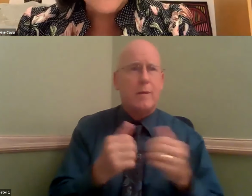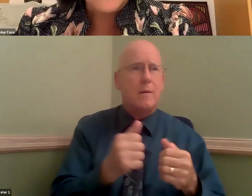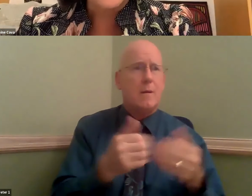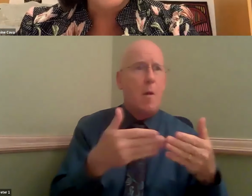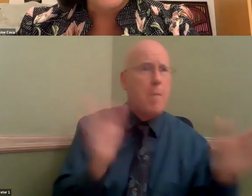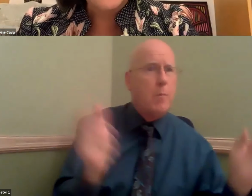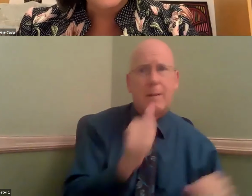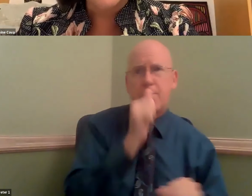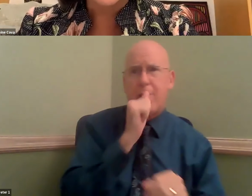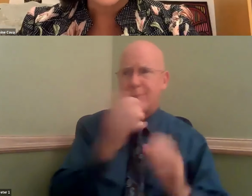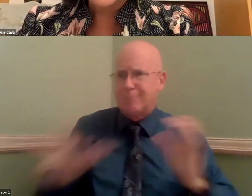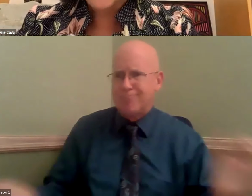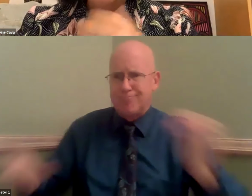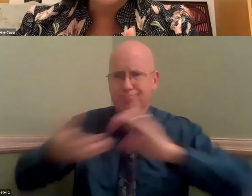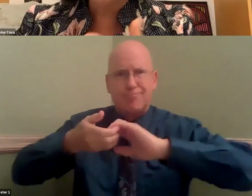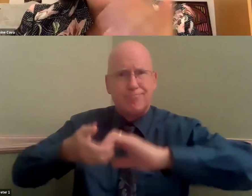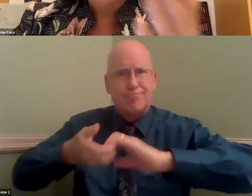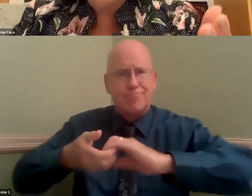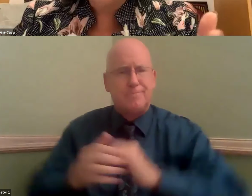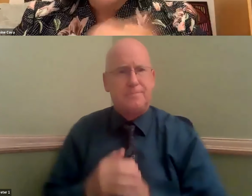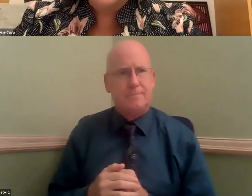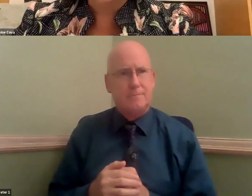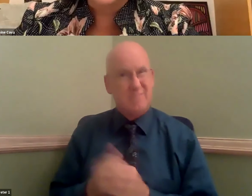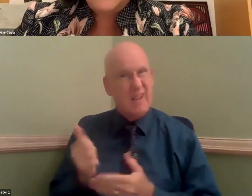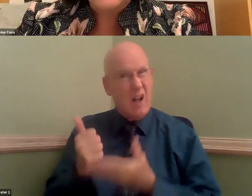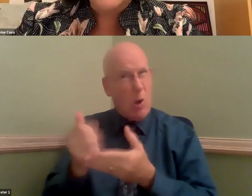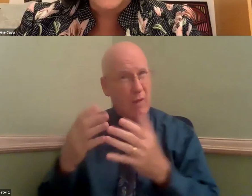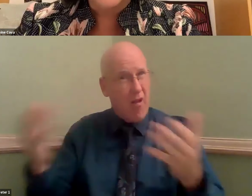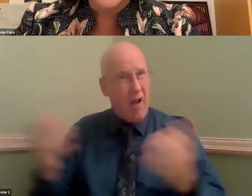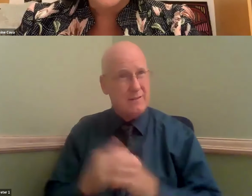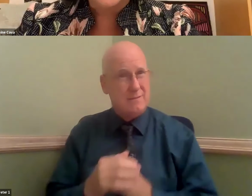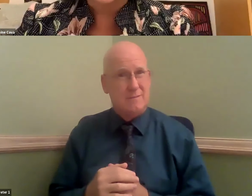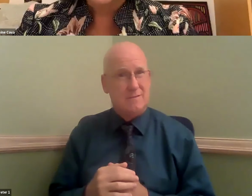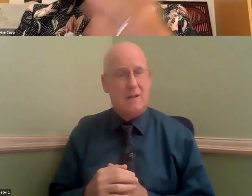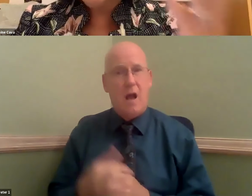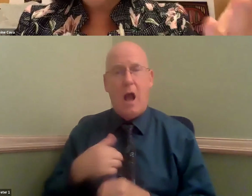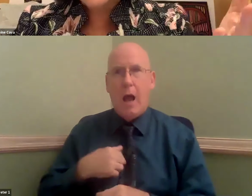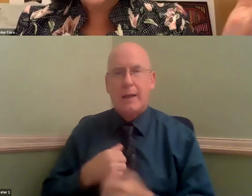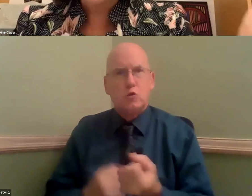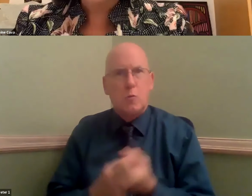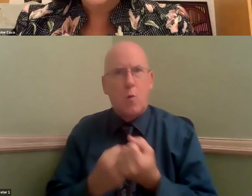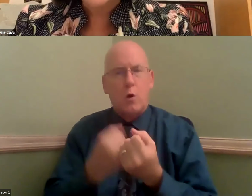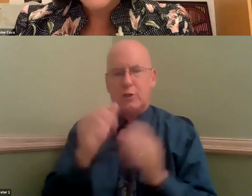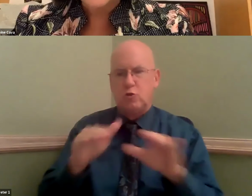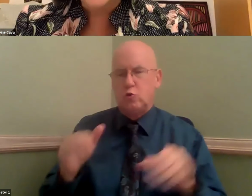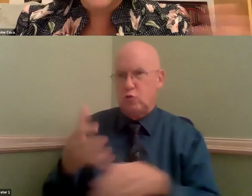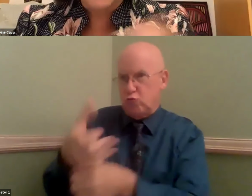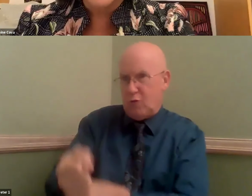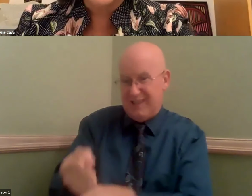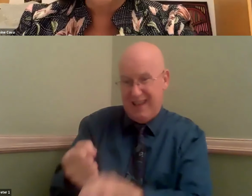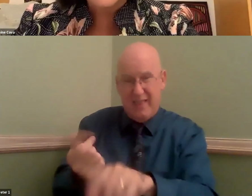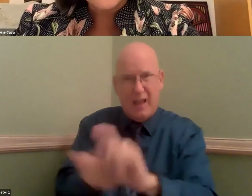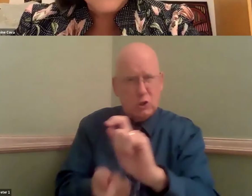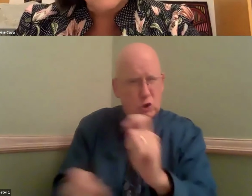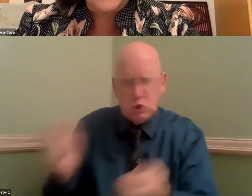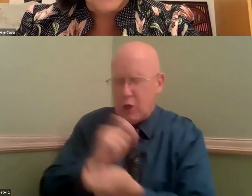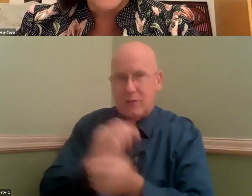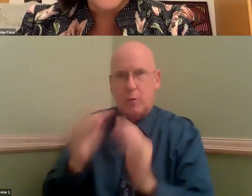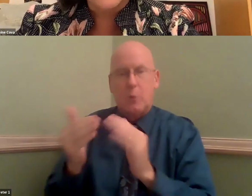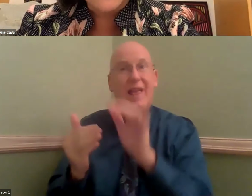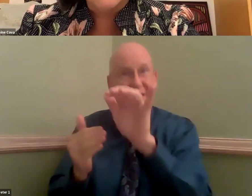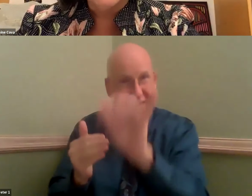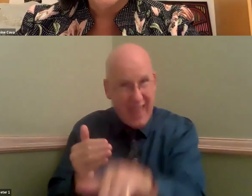invest in things that will make a difference. I was on the front lines lobbying for the Children's Trust. That has been transformational for our community. That's the kind of